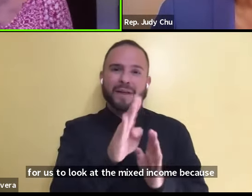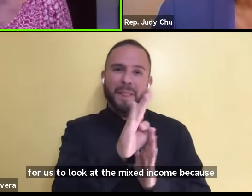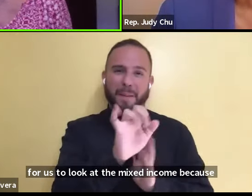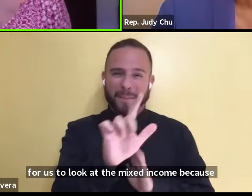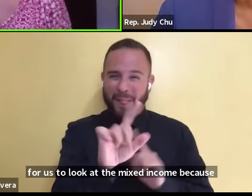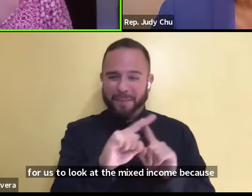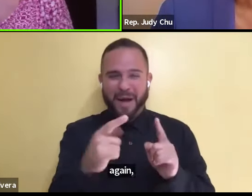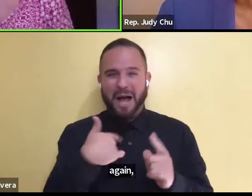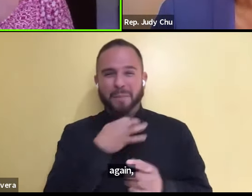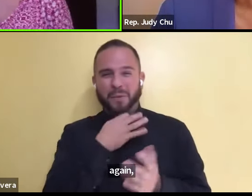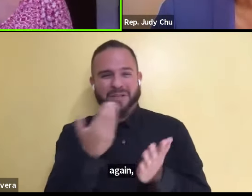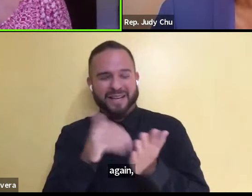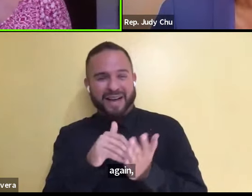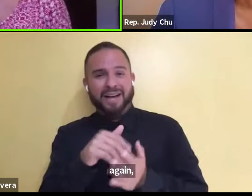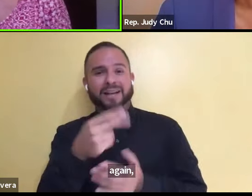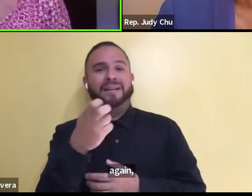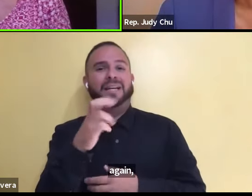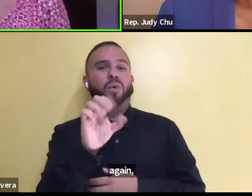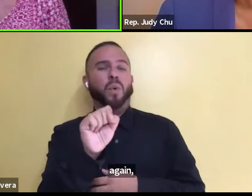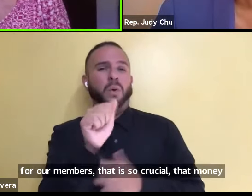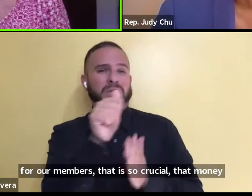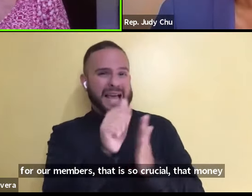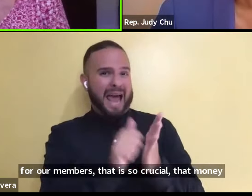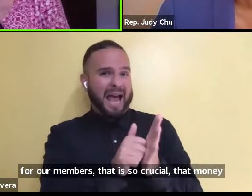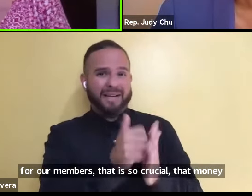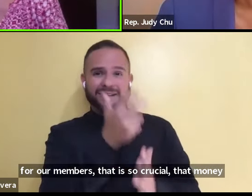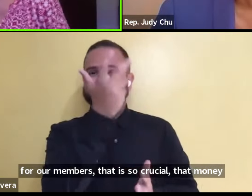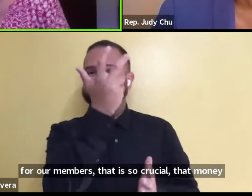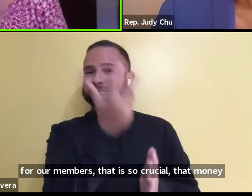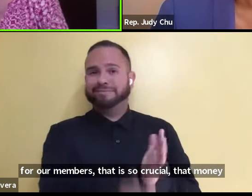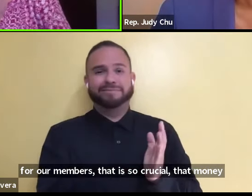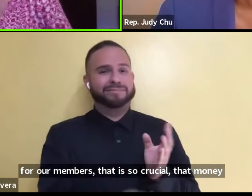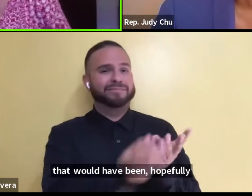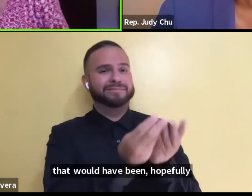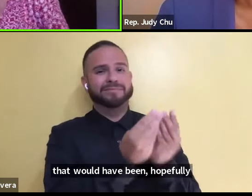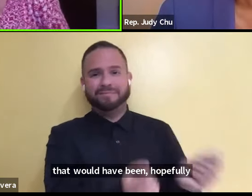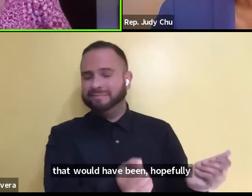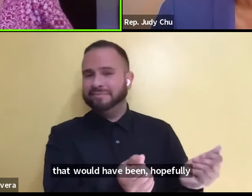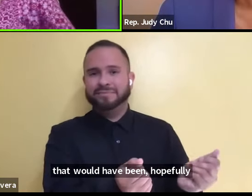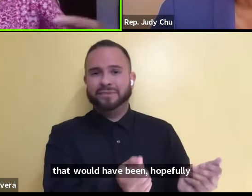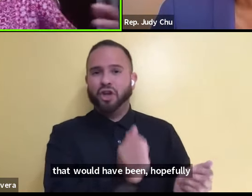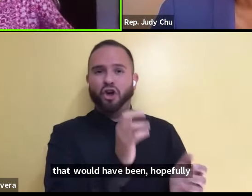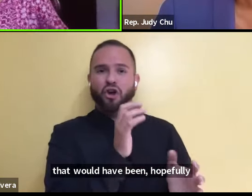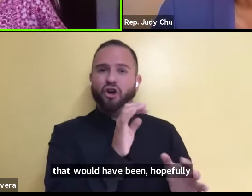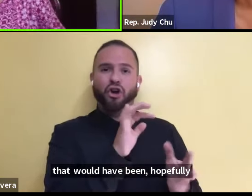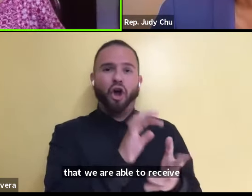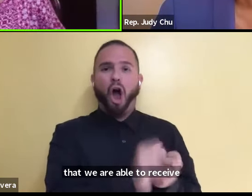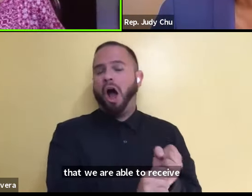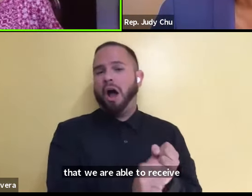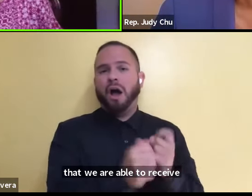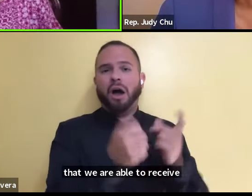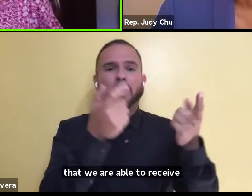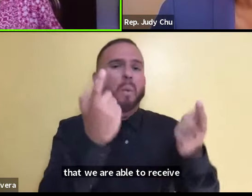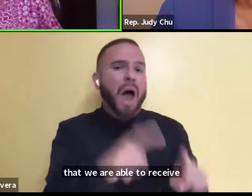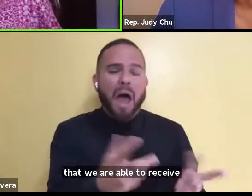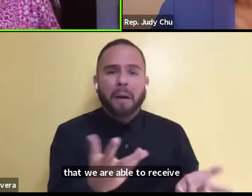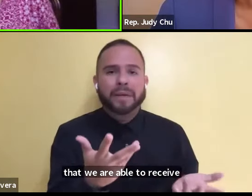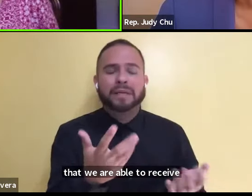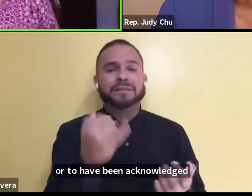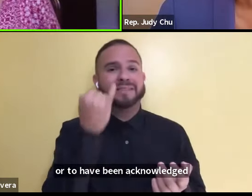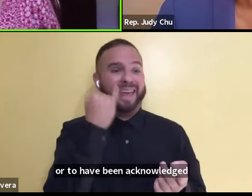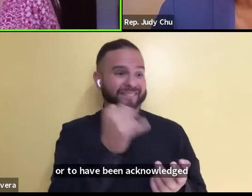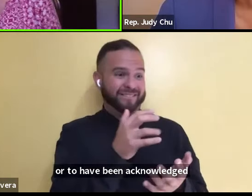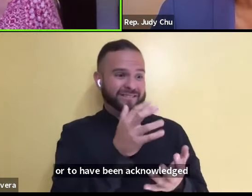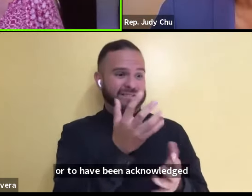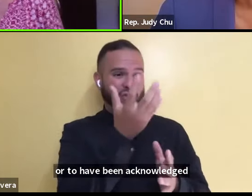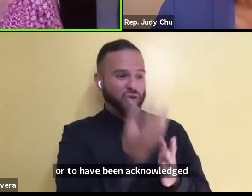totally gone? If it is totally gone, or is it not? And if it is, what are the alternatives we have so that we